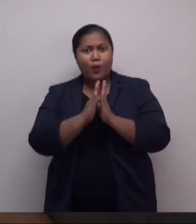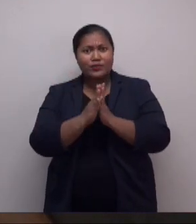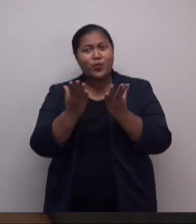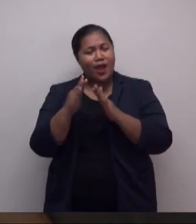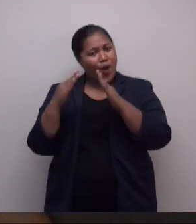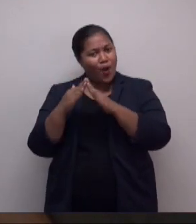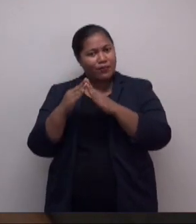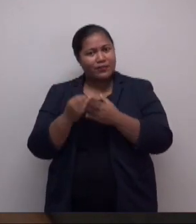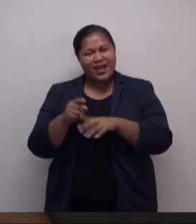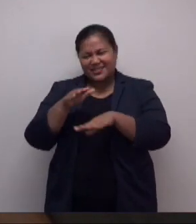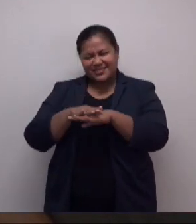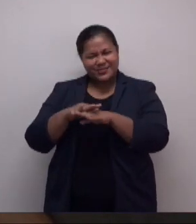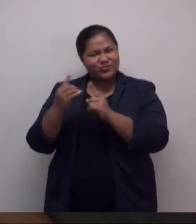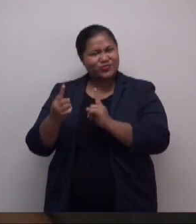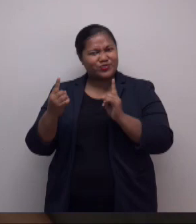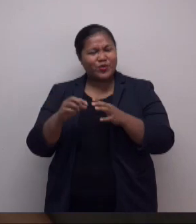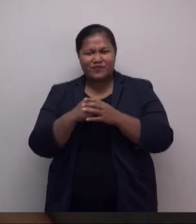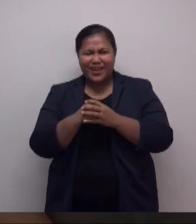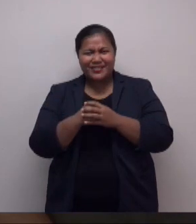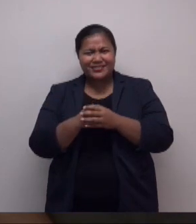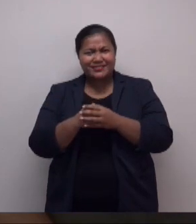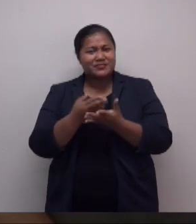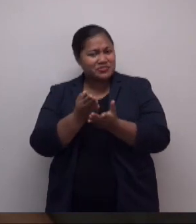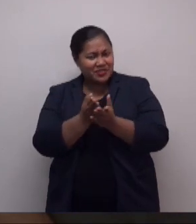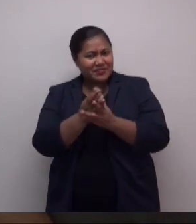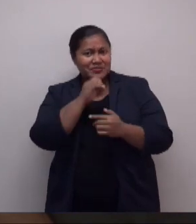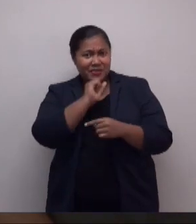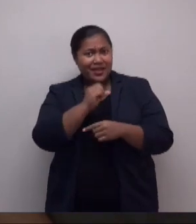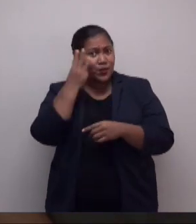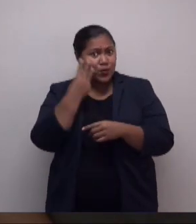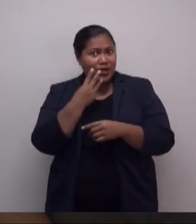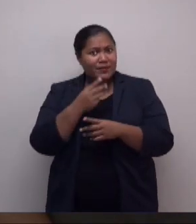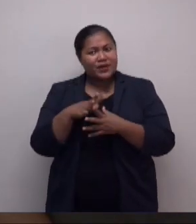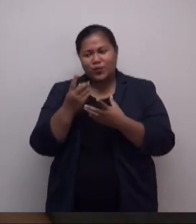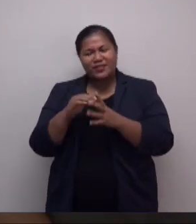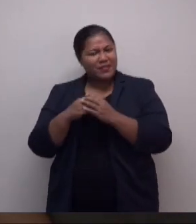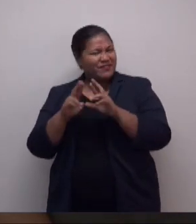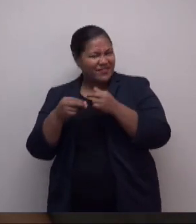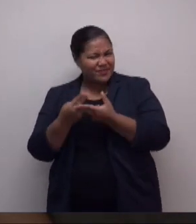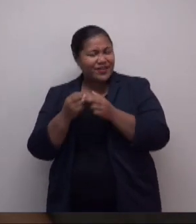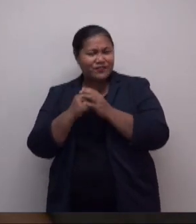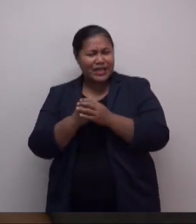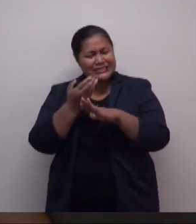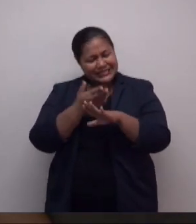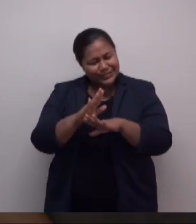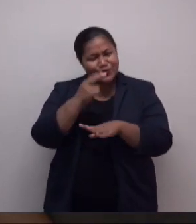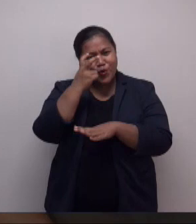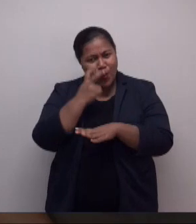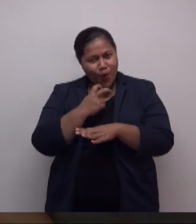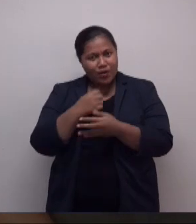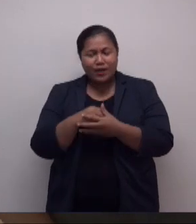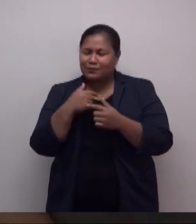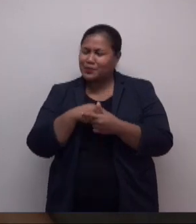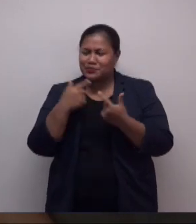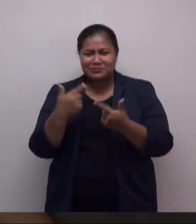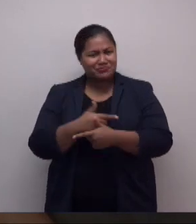Sitting among my fellow servicemen and women, along with my loved ones and friends, new and old, I was grateful.